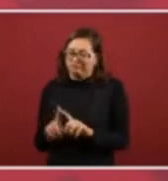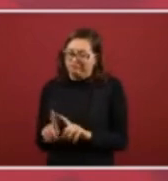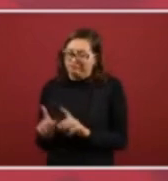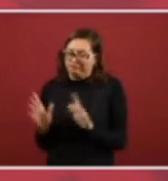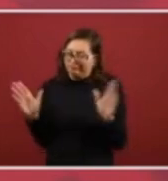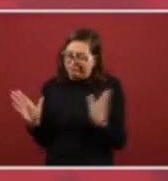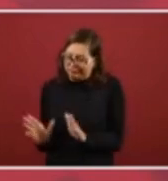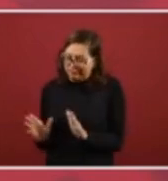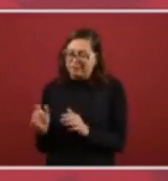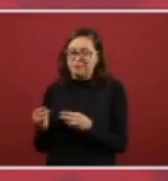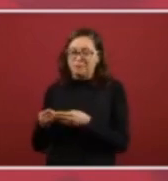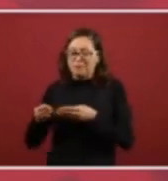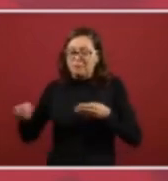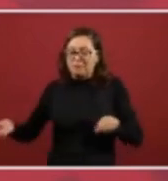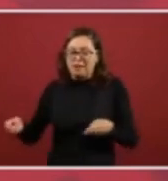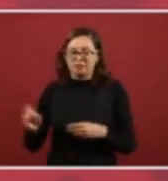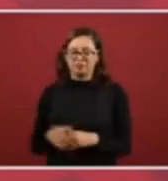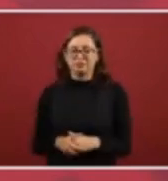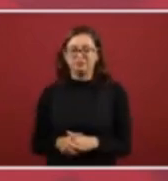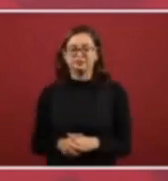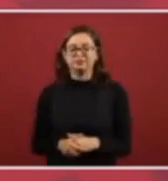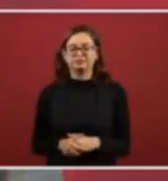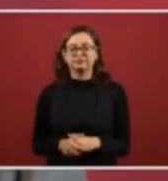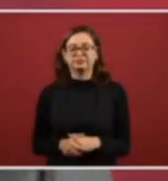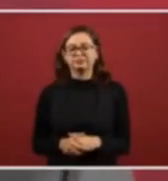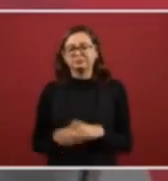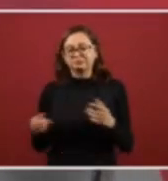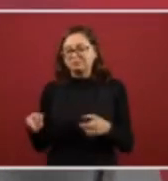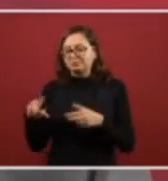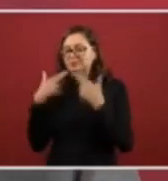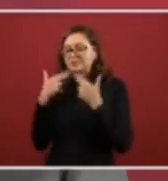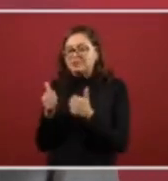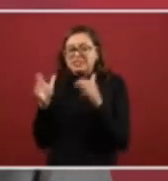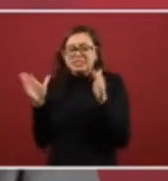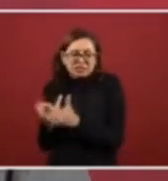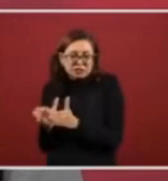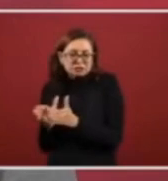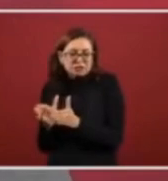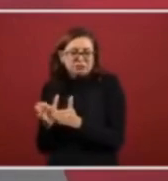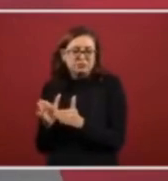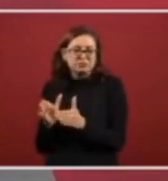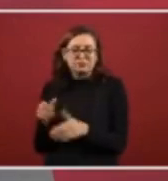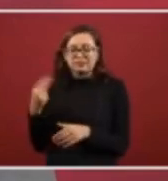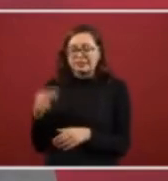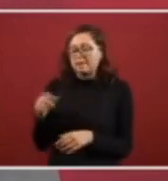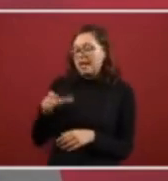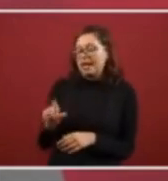Like a ranch, but that's not what he has. He just has a, he has a quinta.